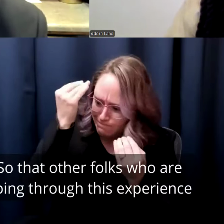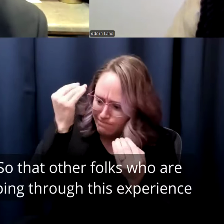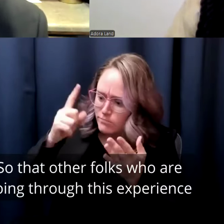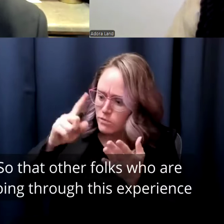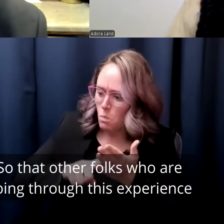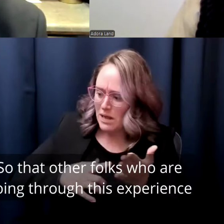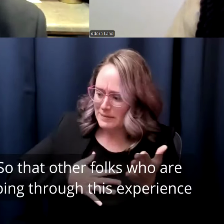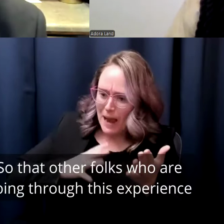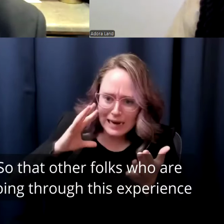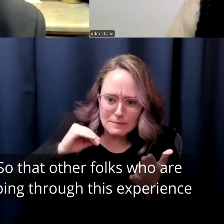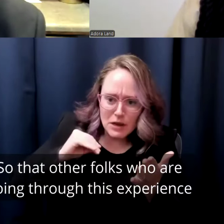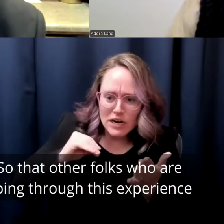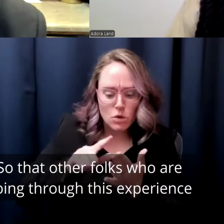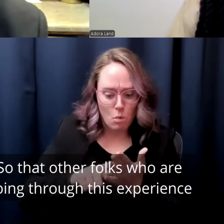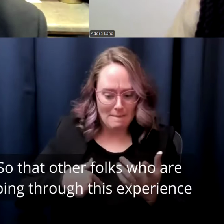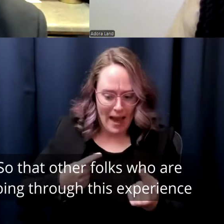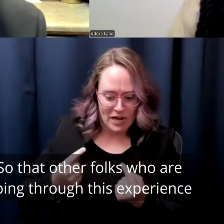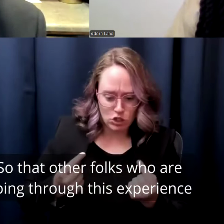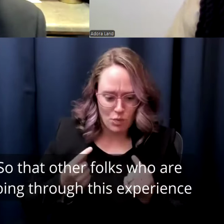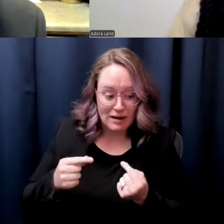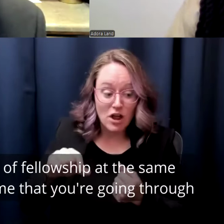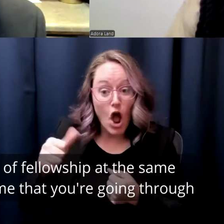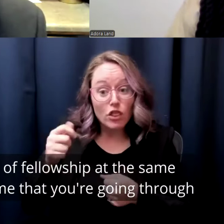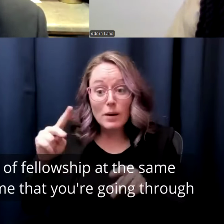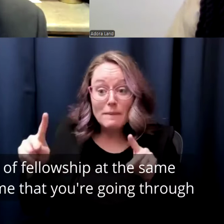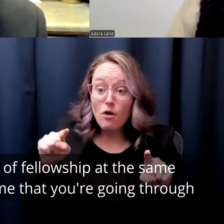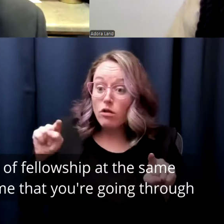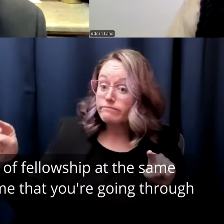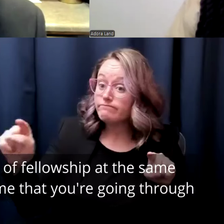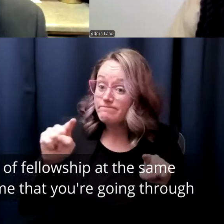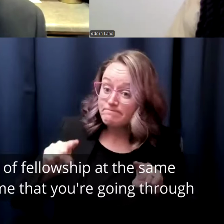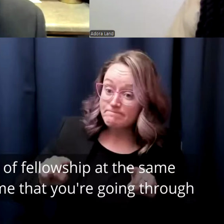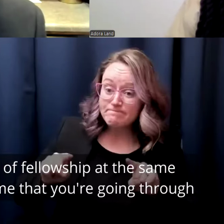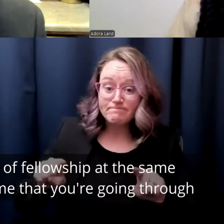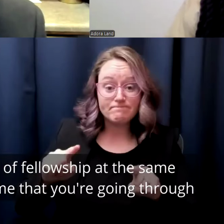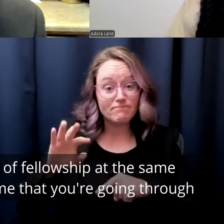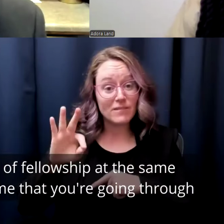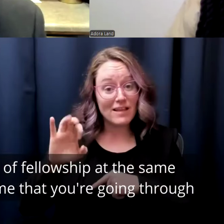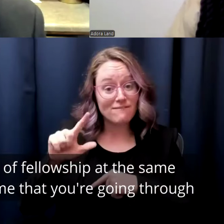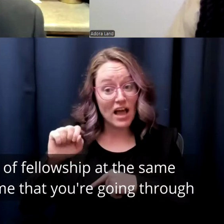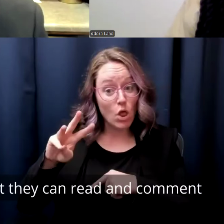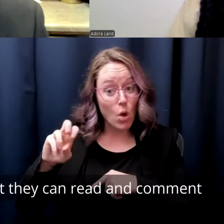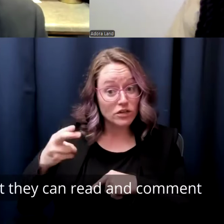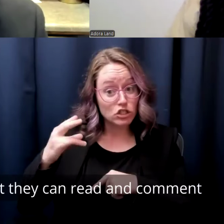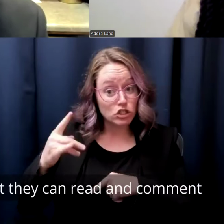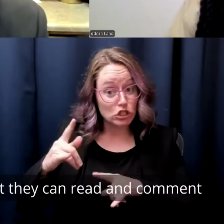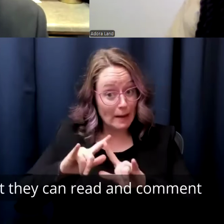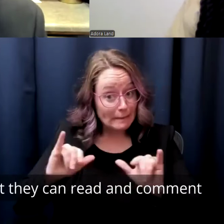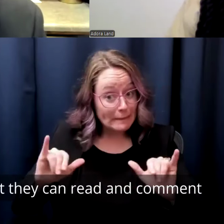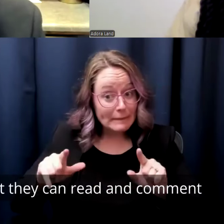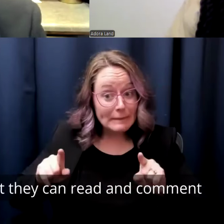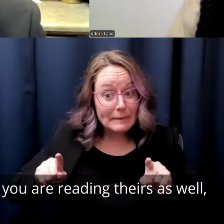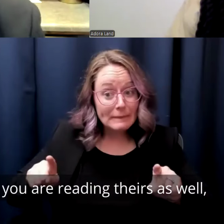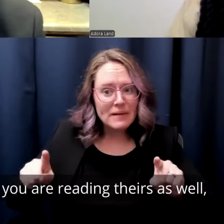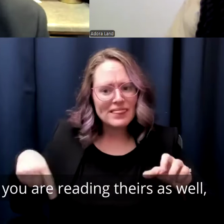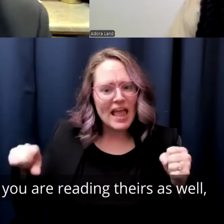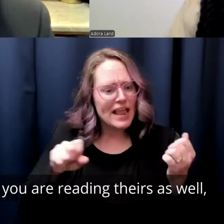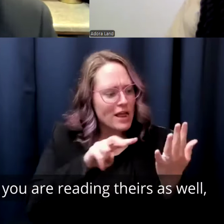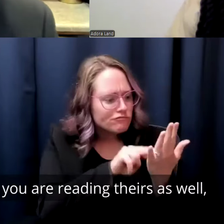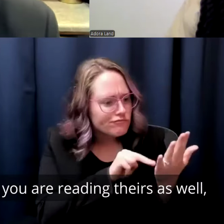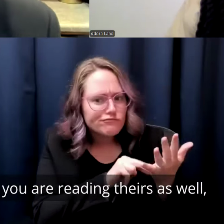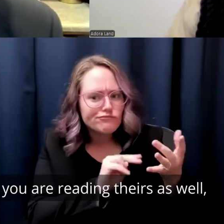so that other folks who are going through this experience of fellowship at the same time that you're going through, that they can read and comment and you're